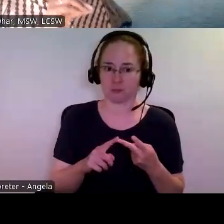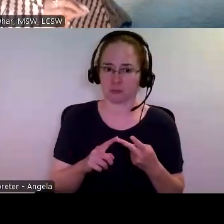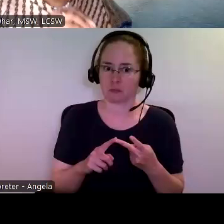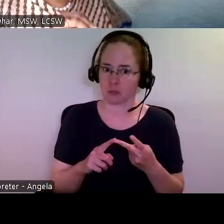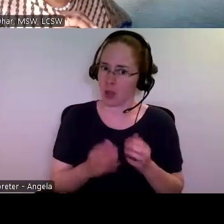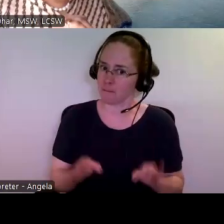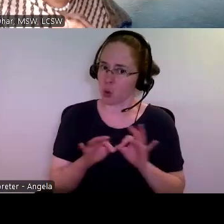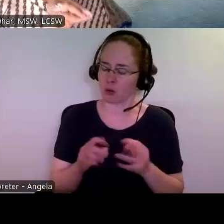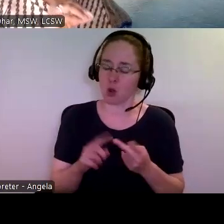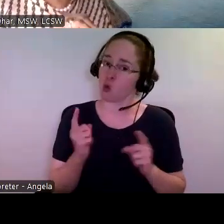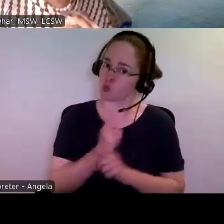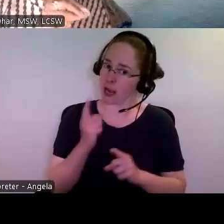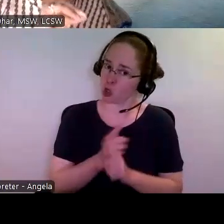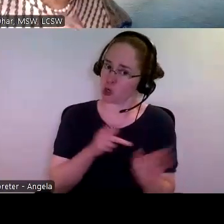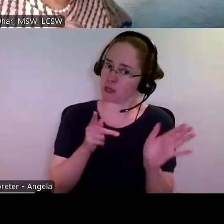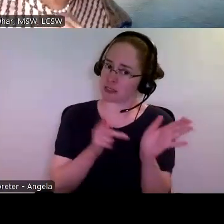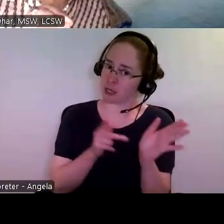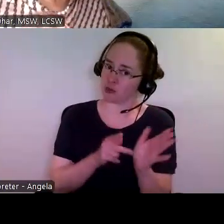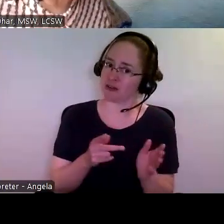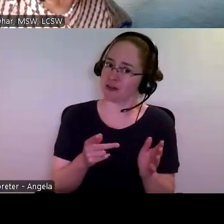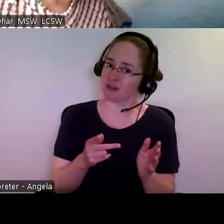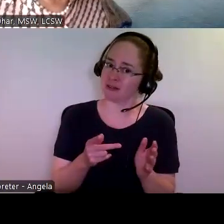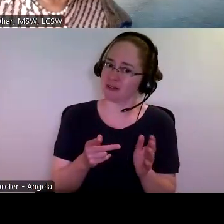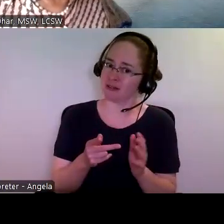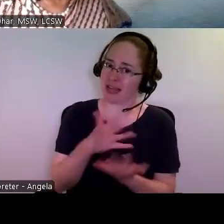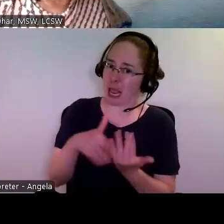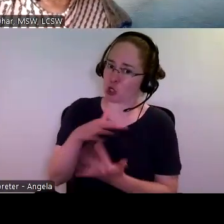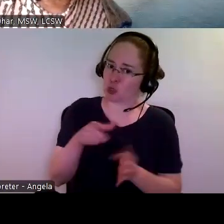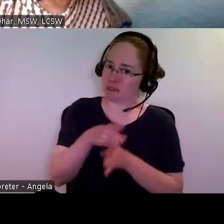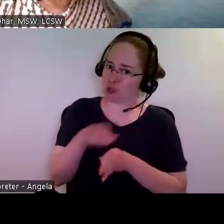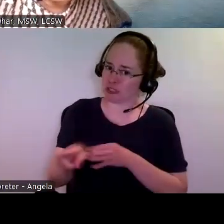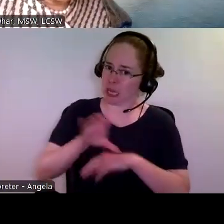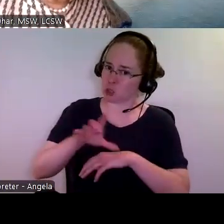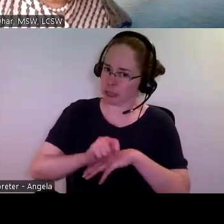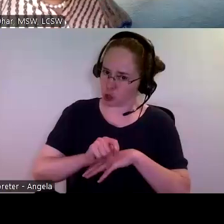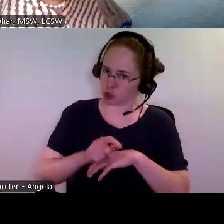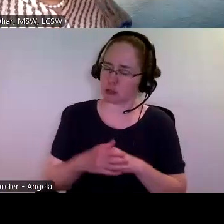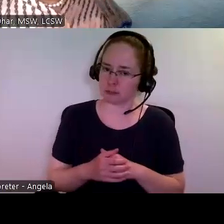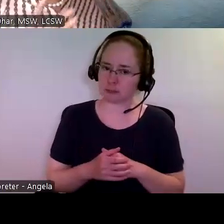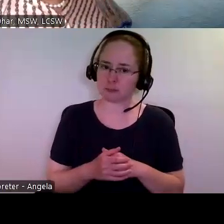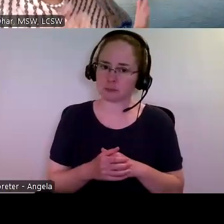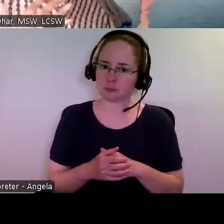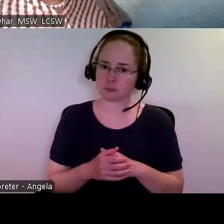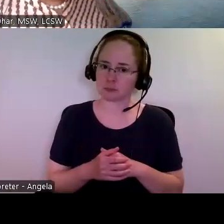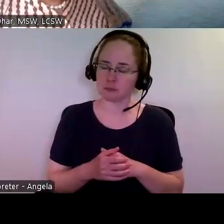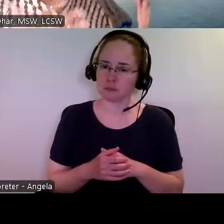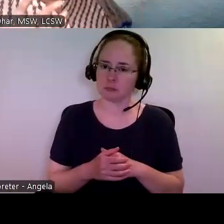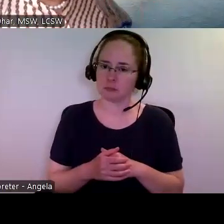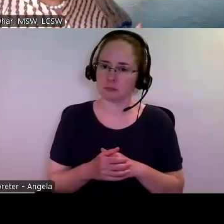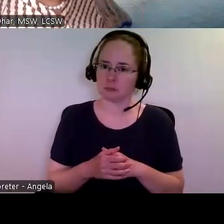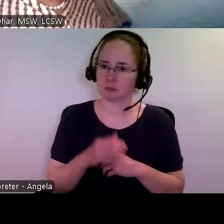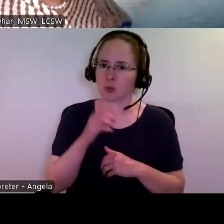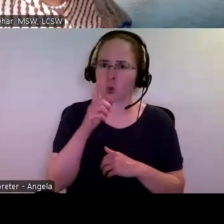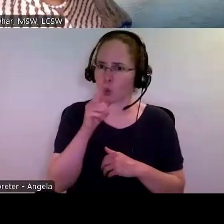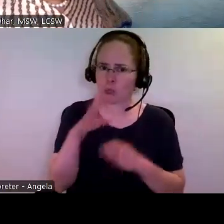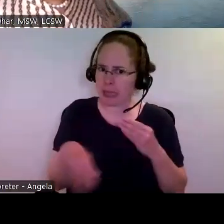regular psychiatric interspecialty consultation. And so who is